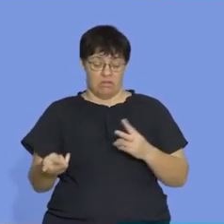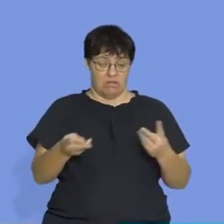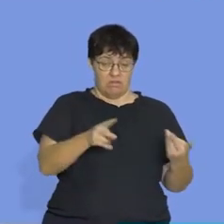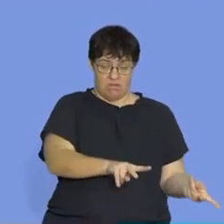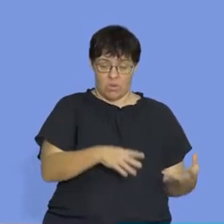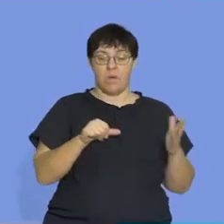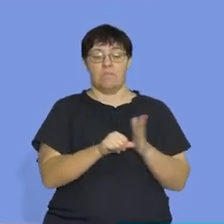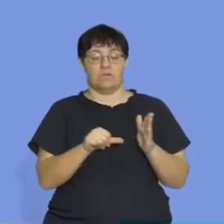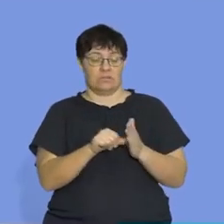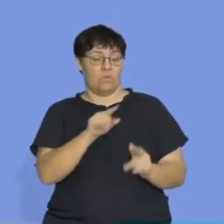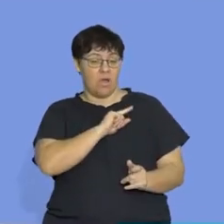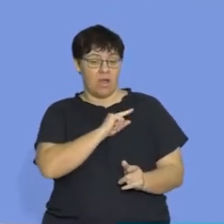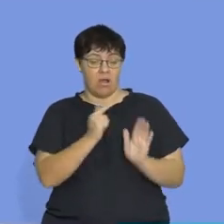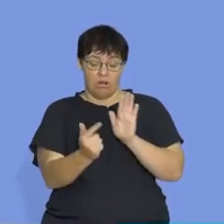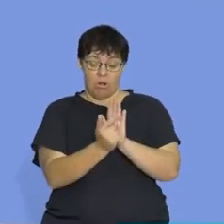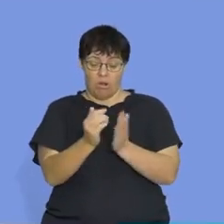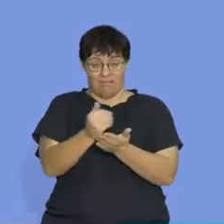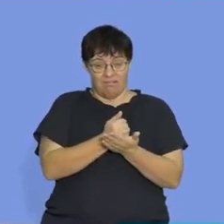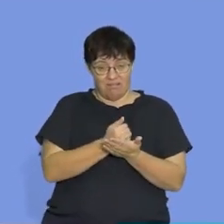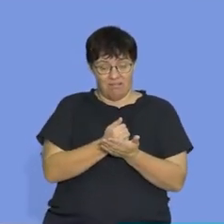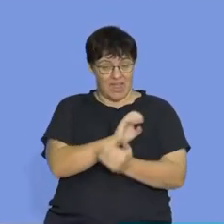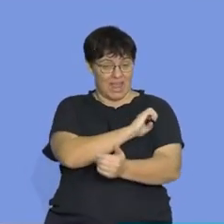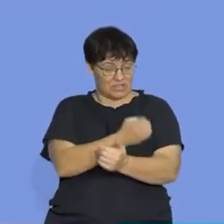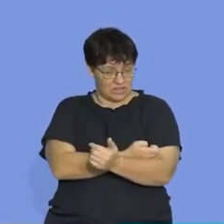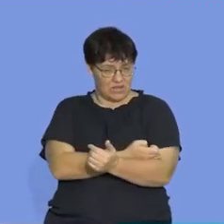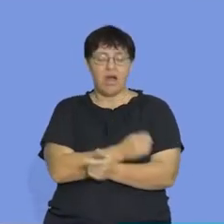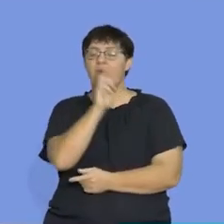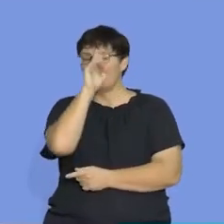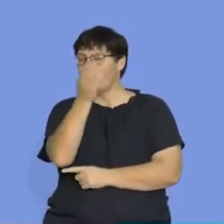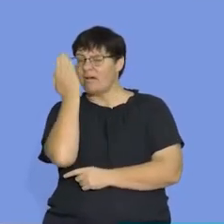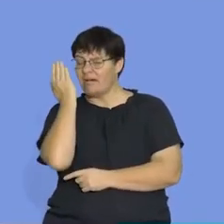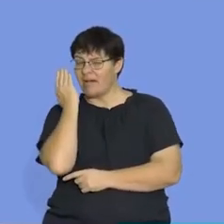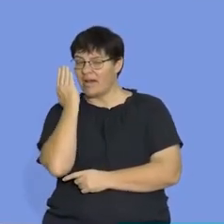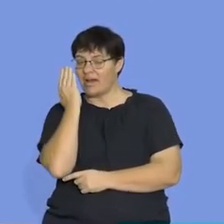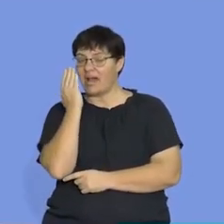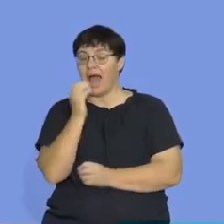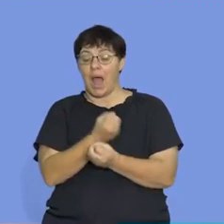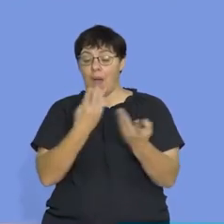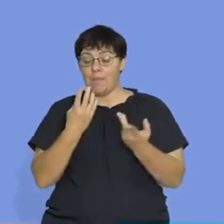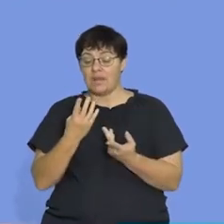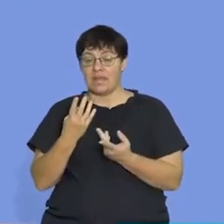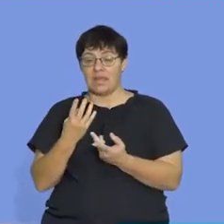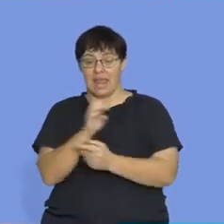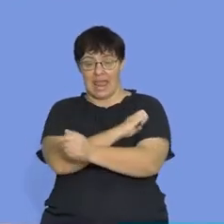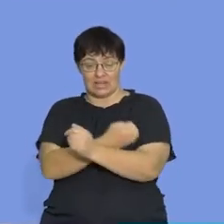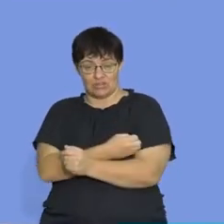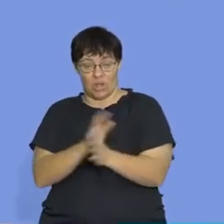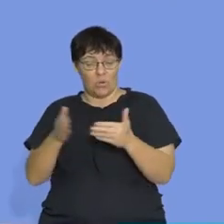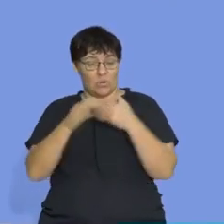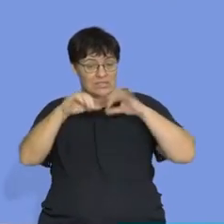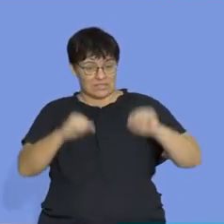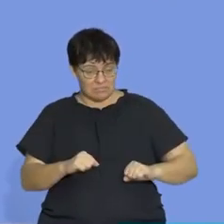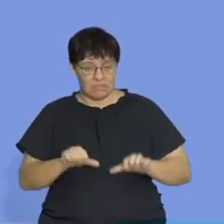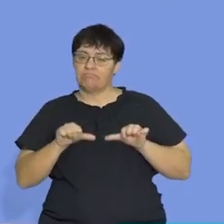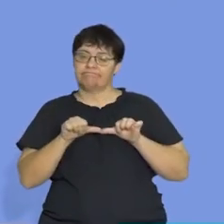law of conservation of energy is concerned, we would recall that the amount of energy in any closed system remains